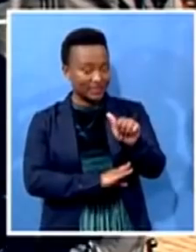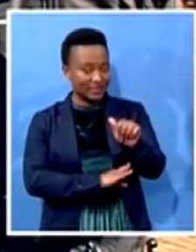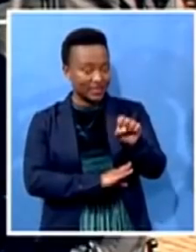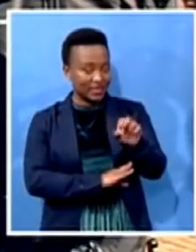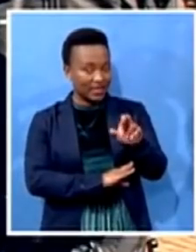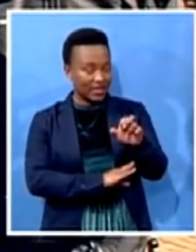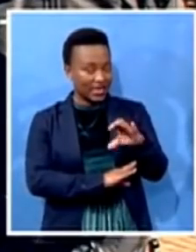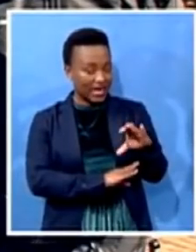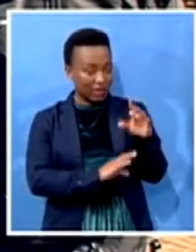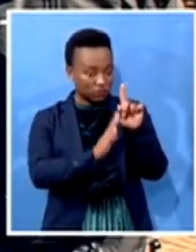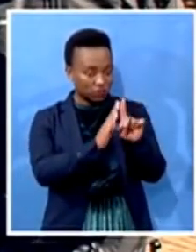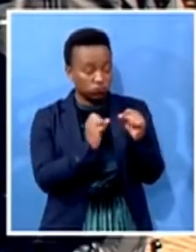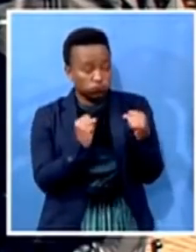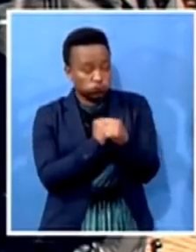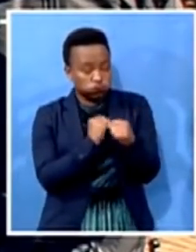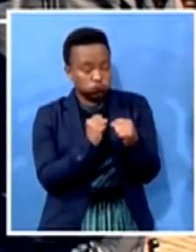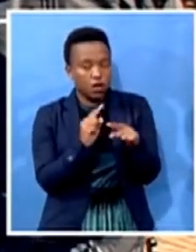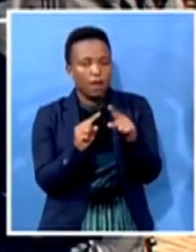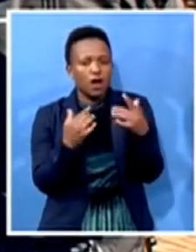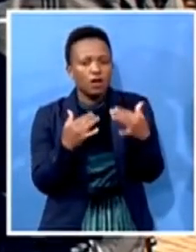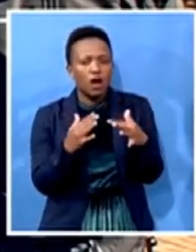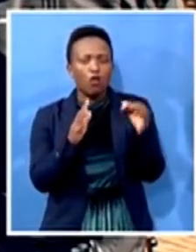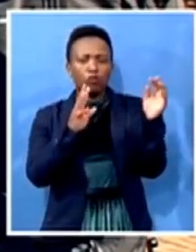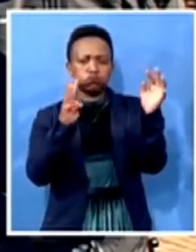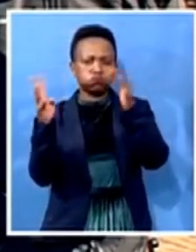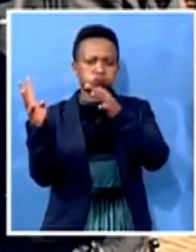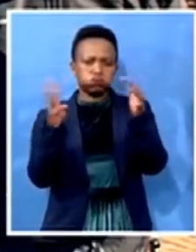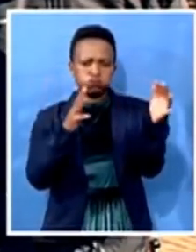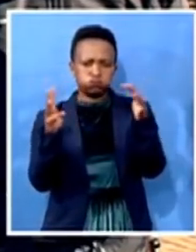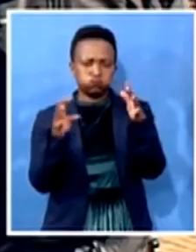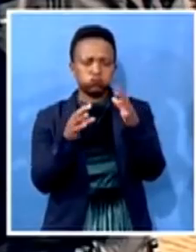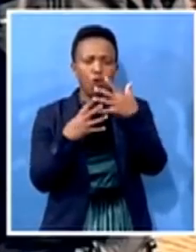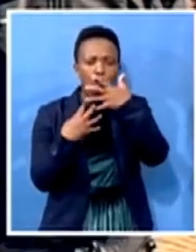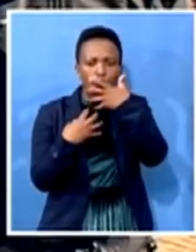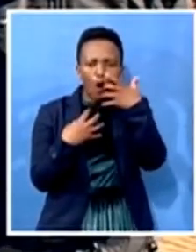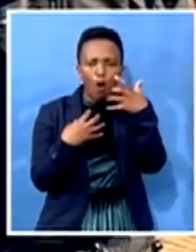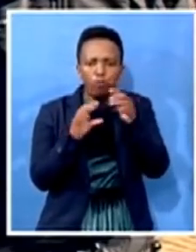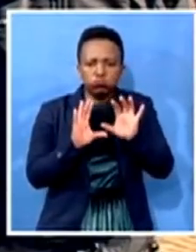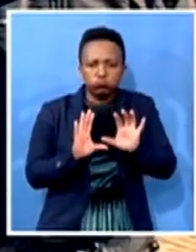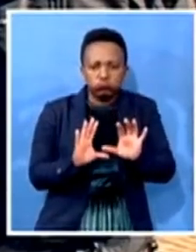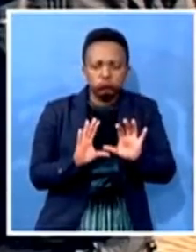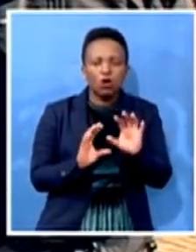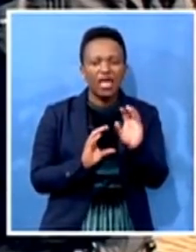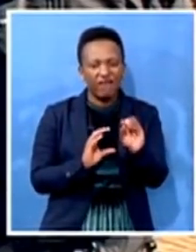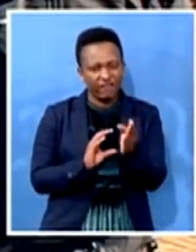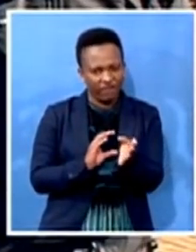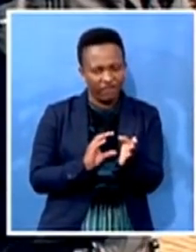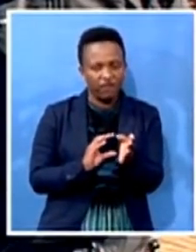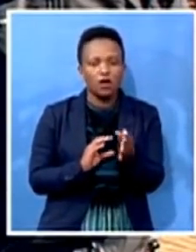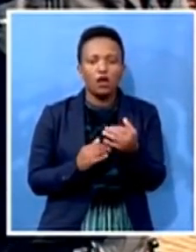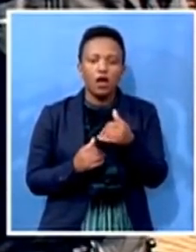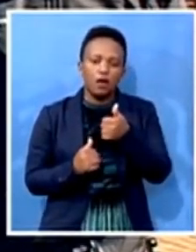the high-vac system that is put in place, I'm pretty much impressed with it. And the temperature within it is very